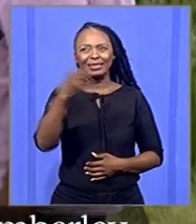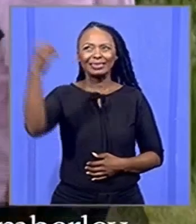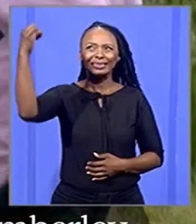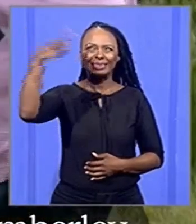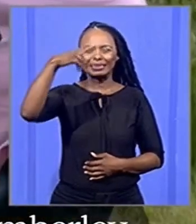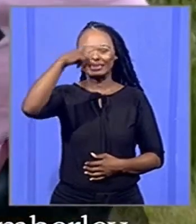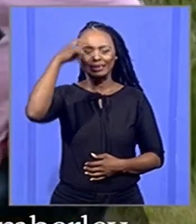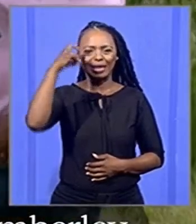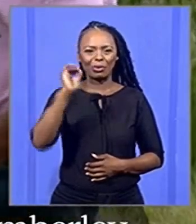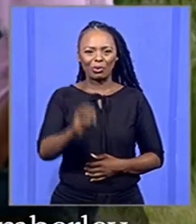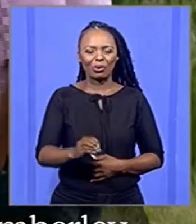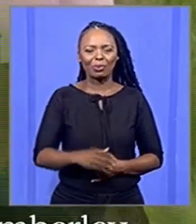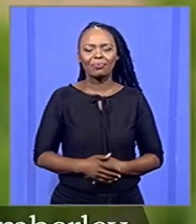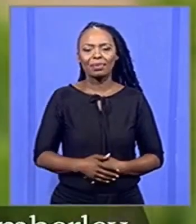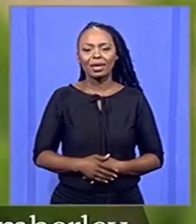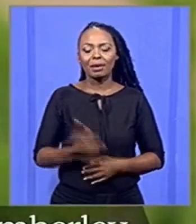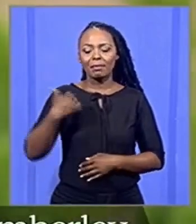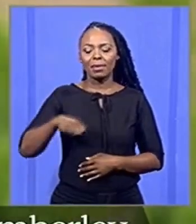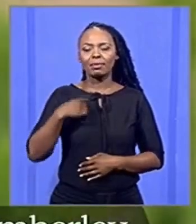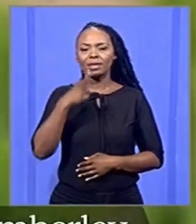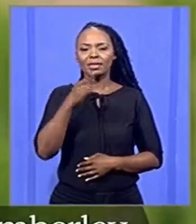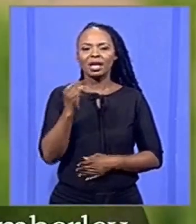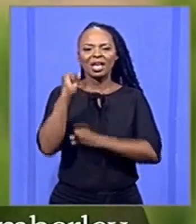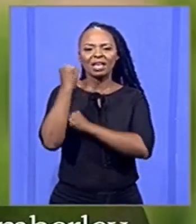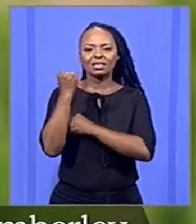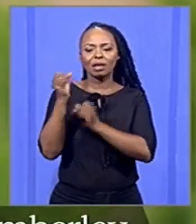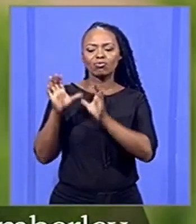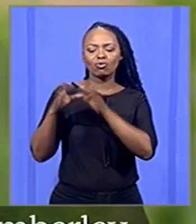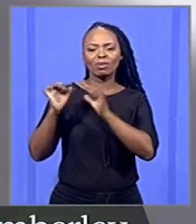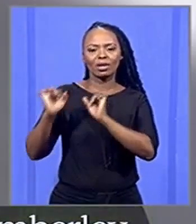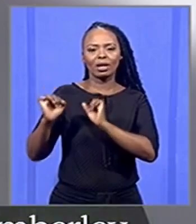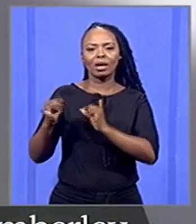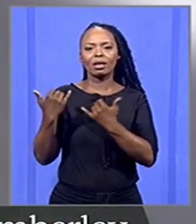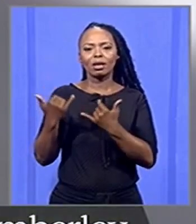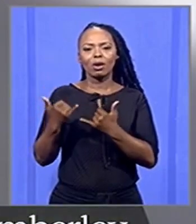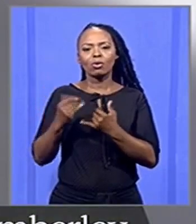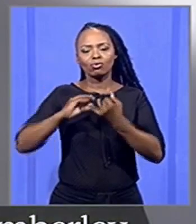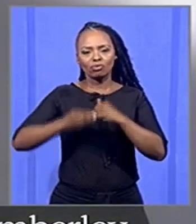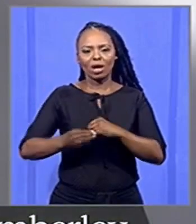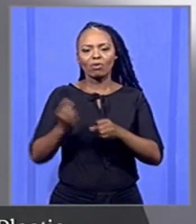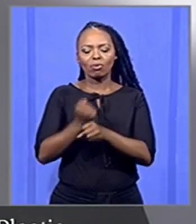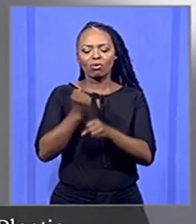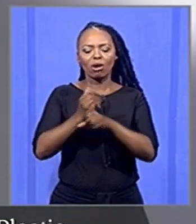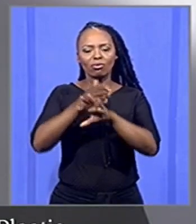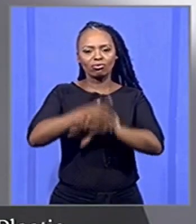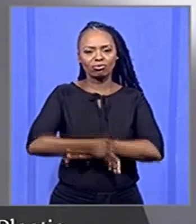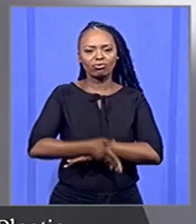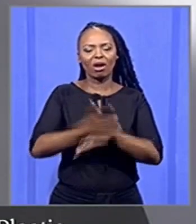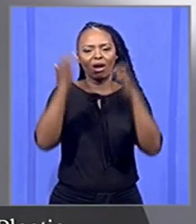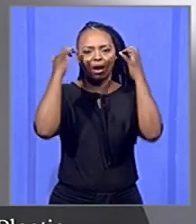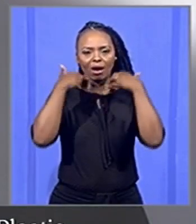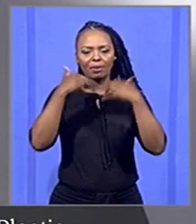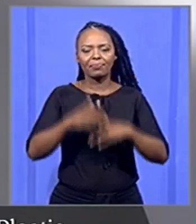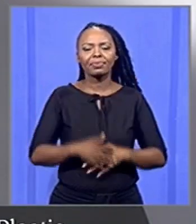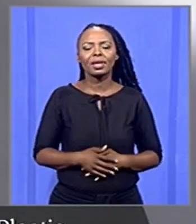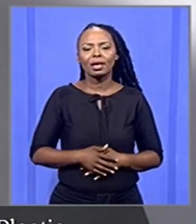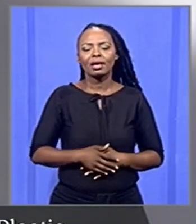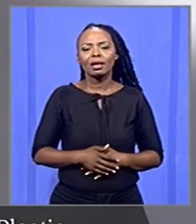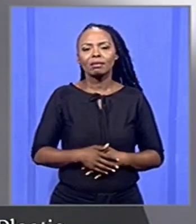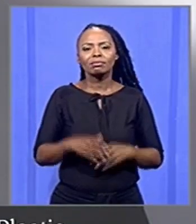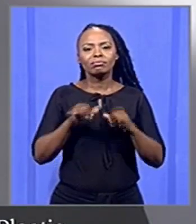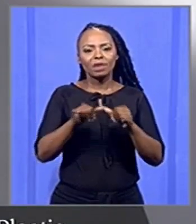Masepala o re di-engineer tsa ona di sebetsa ka thata ho tla ka tharollo. Measures are being undertaken to effect emergency supply to the